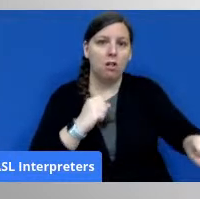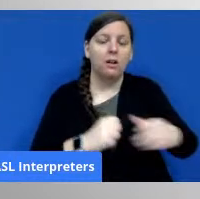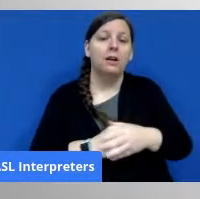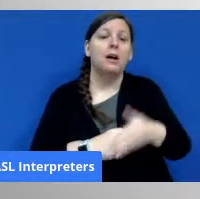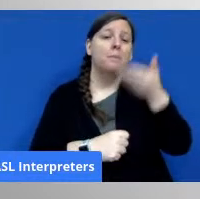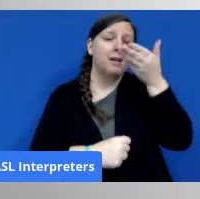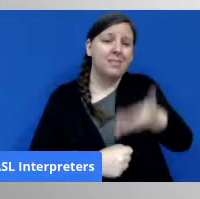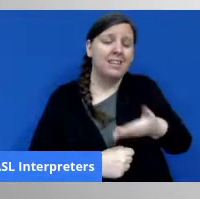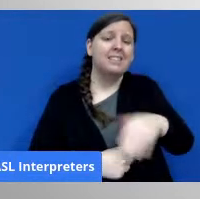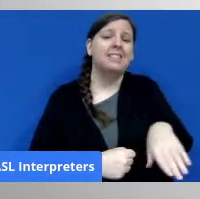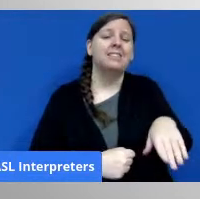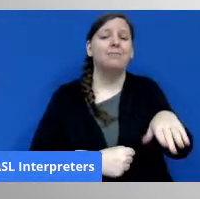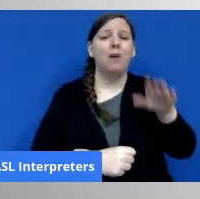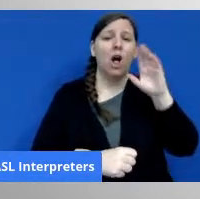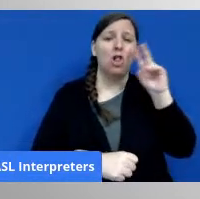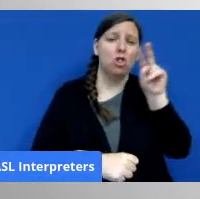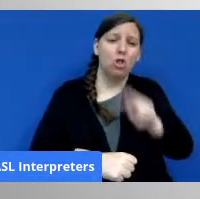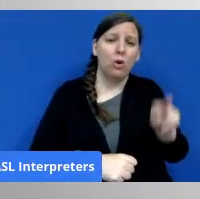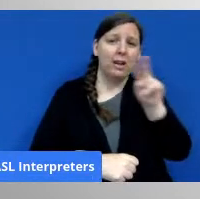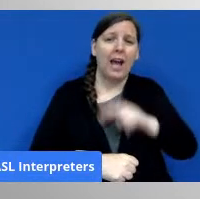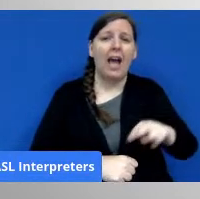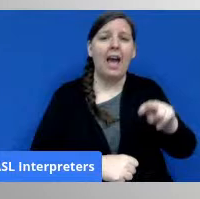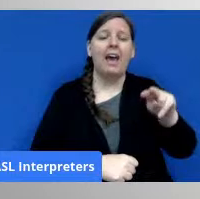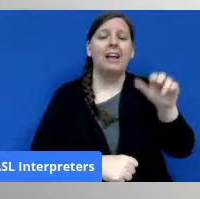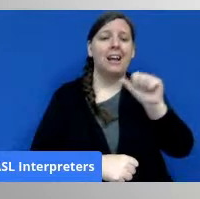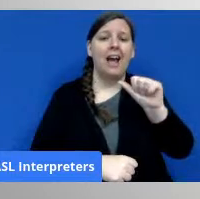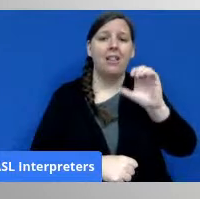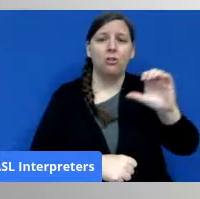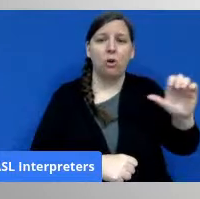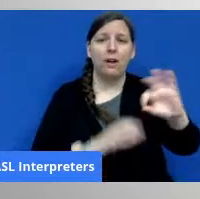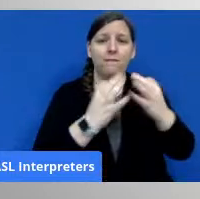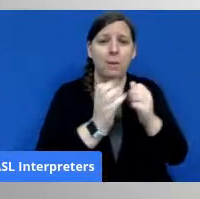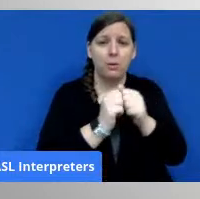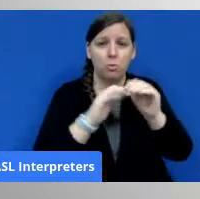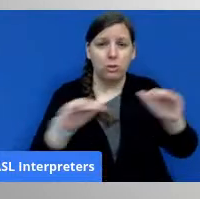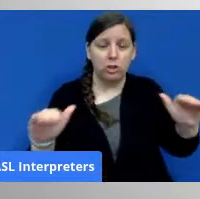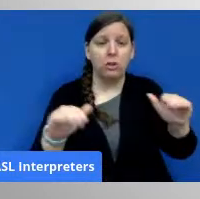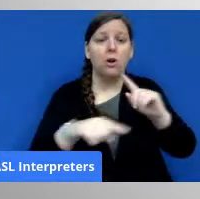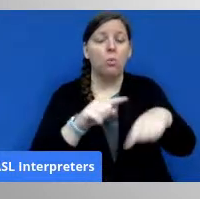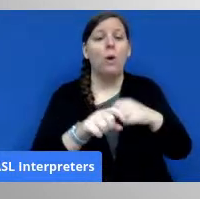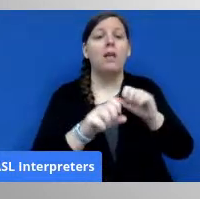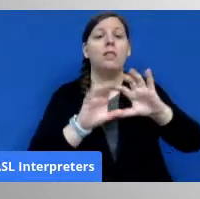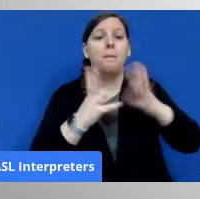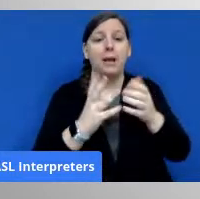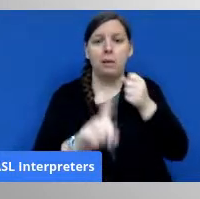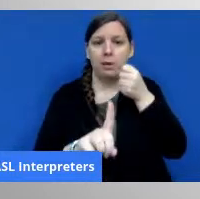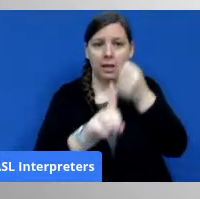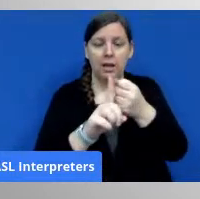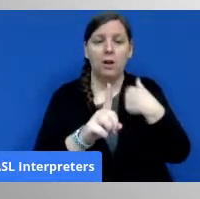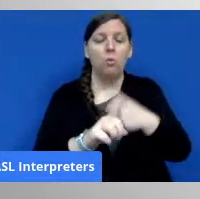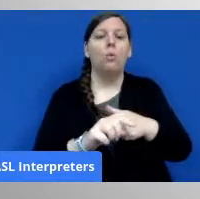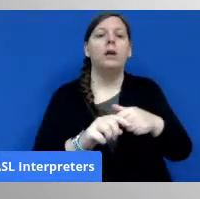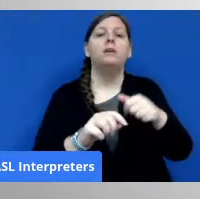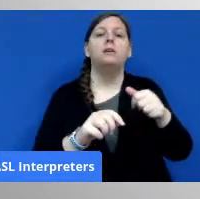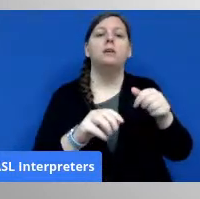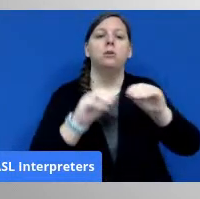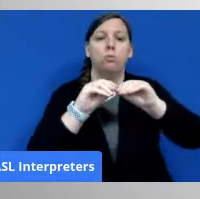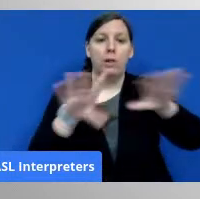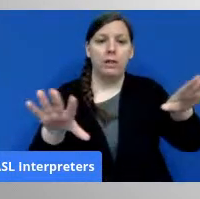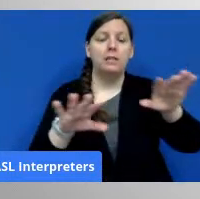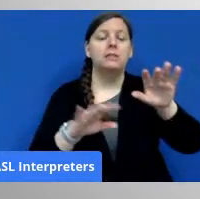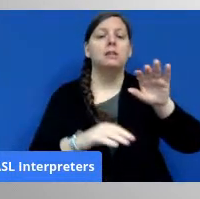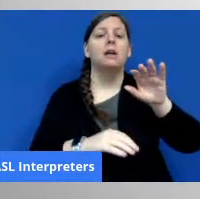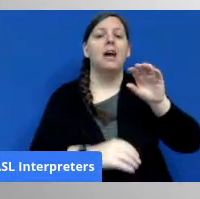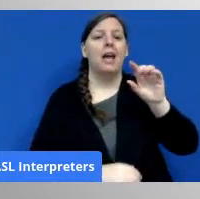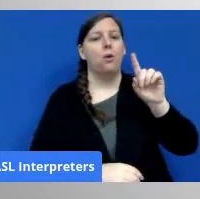County families with children. When the pandemic hit, we released a one-pager that's on our website. I recommend anybody that's interested to